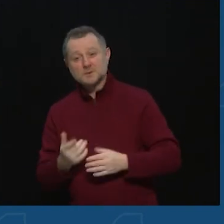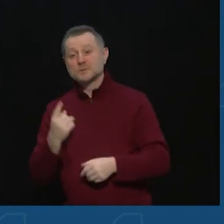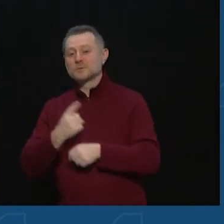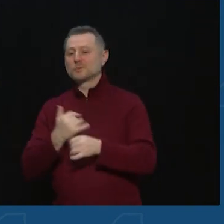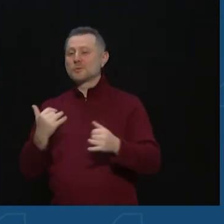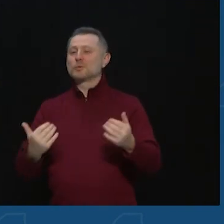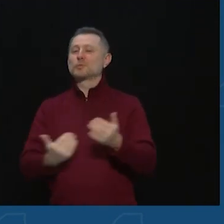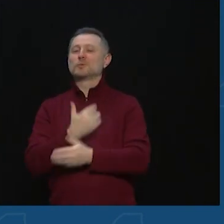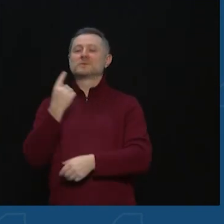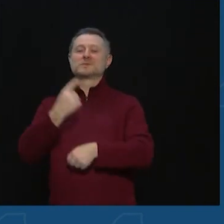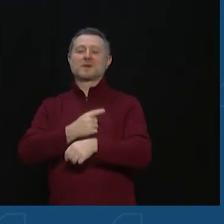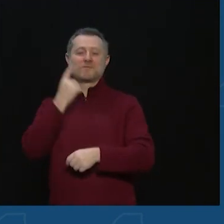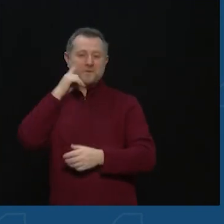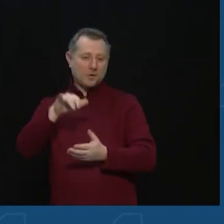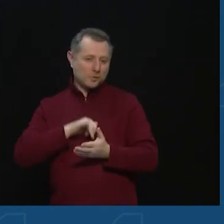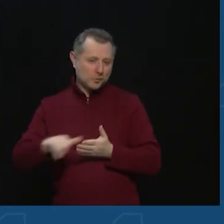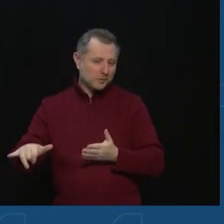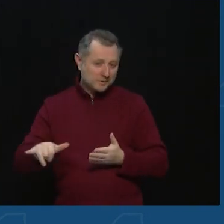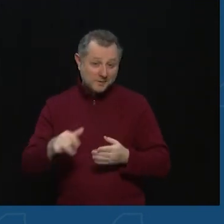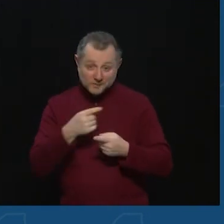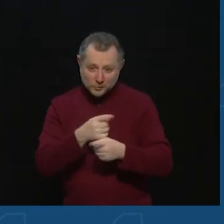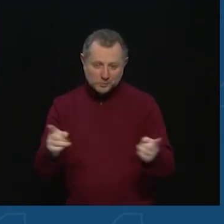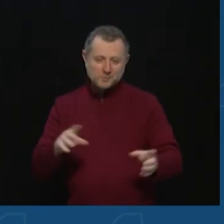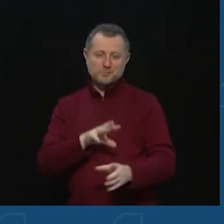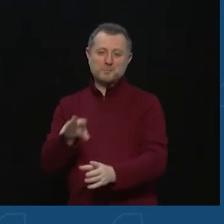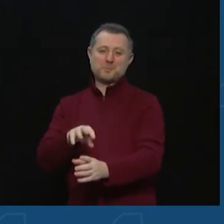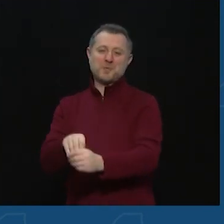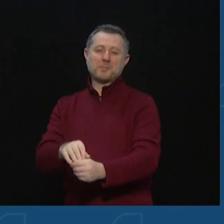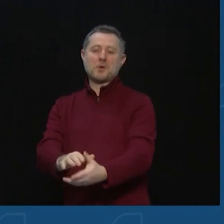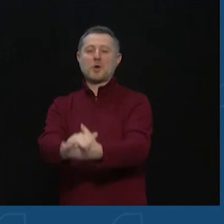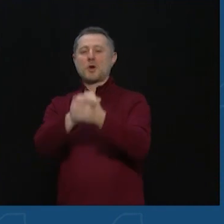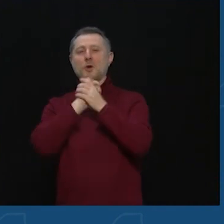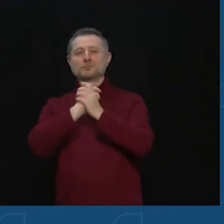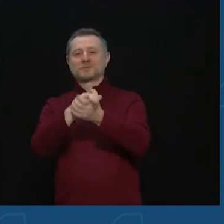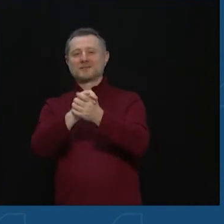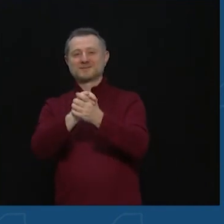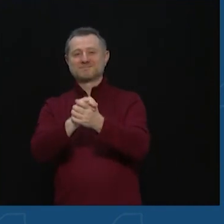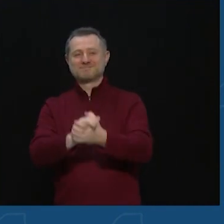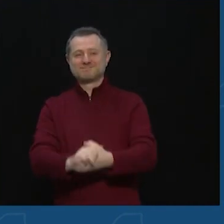York, and you are part of it. Congratulations.